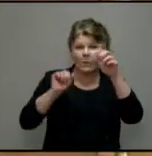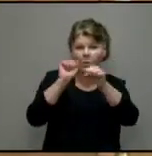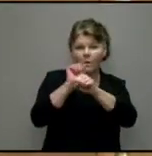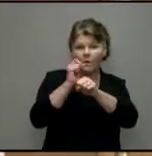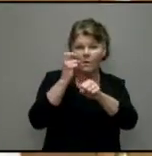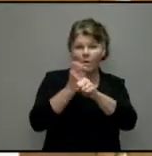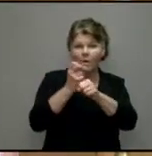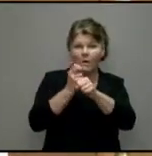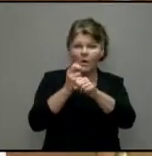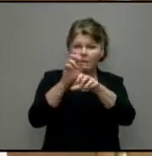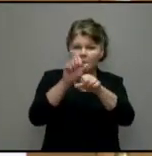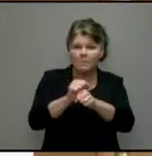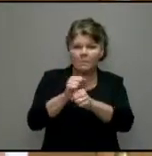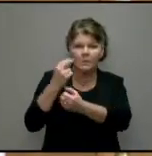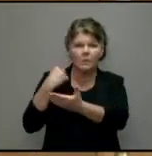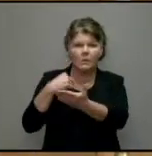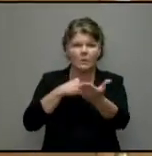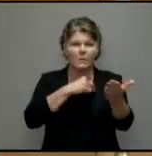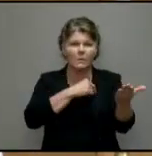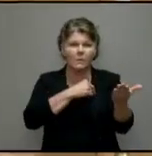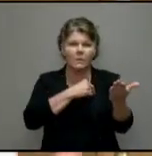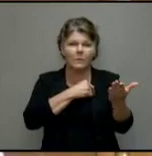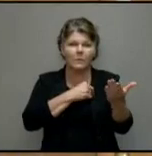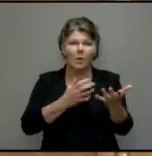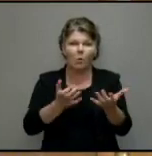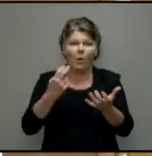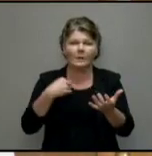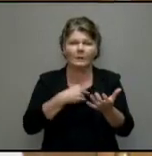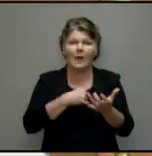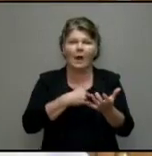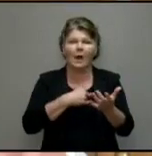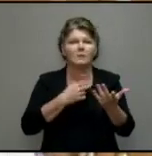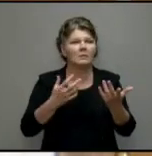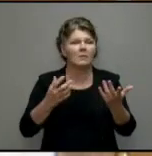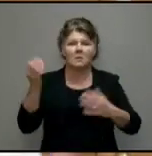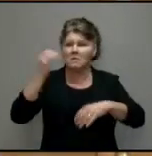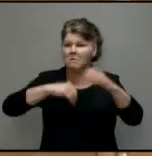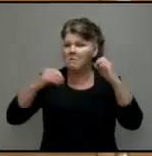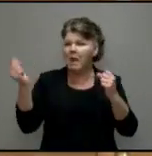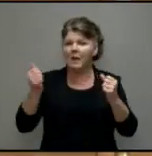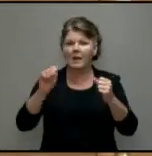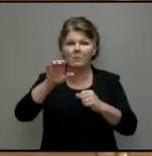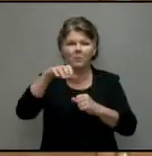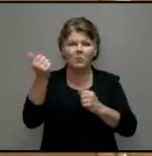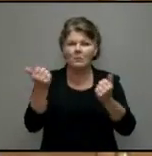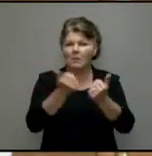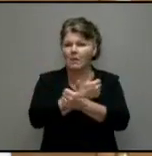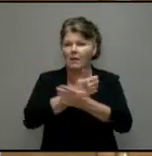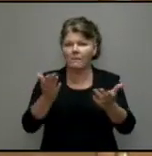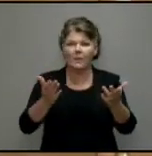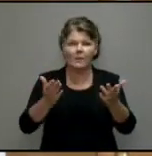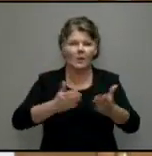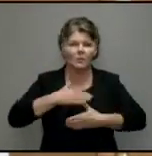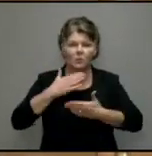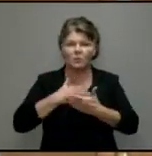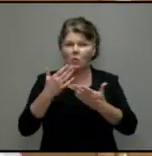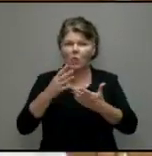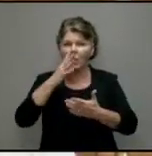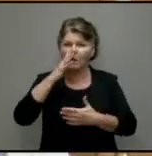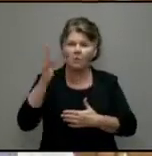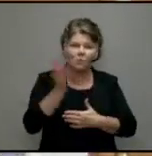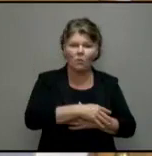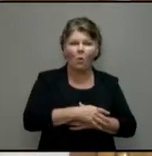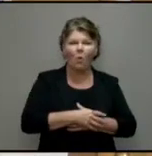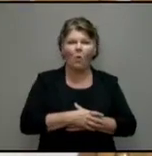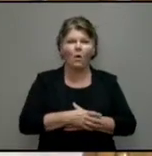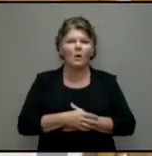down. He'd love for us to pack up our decorations along with our Christmas joy. He wants us to hear,